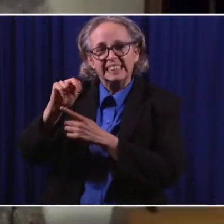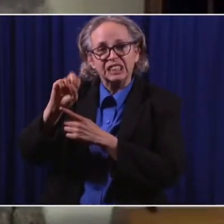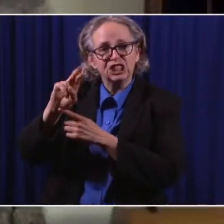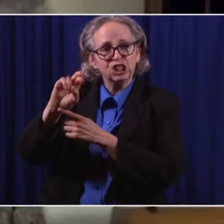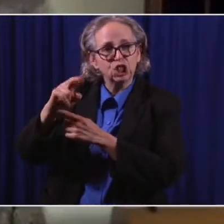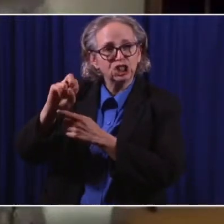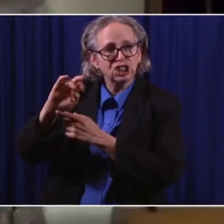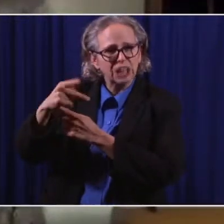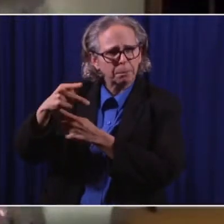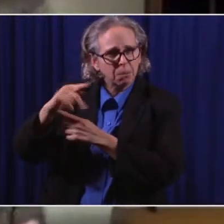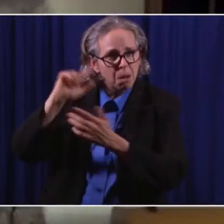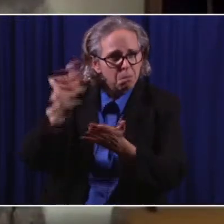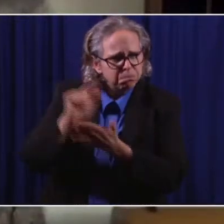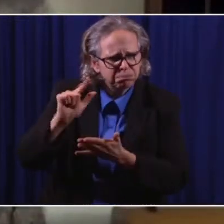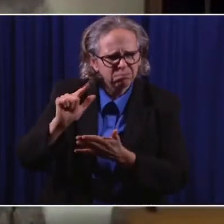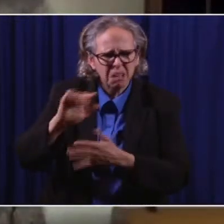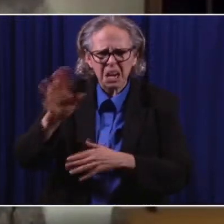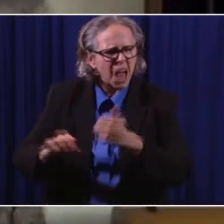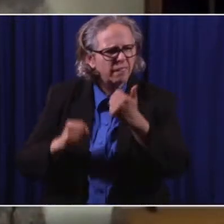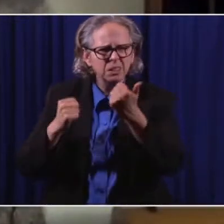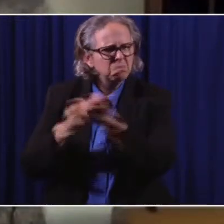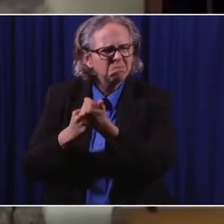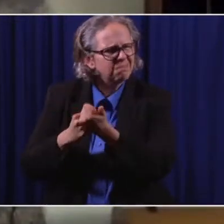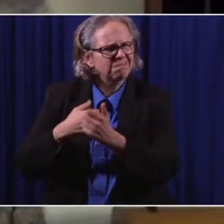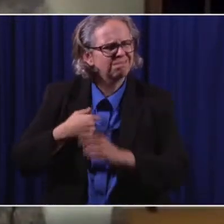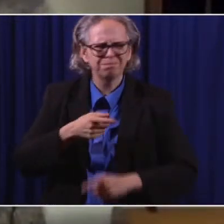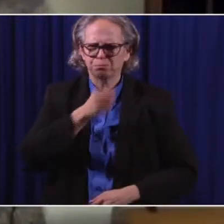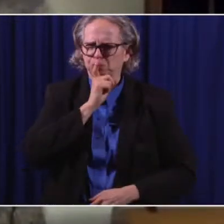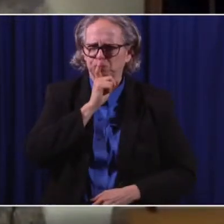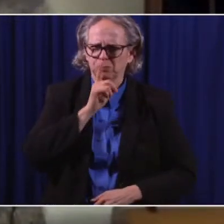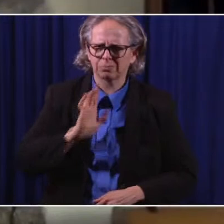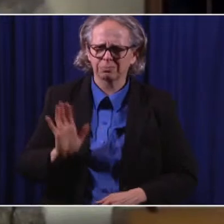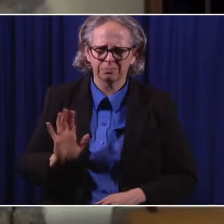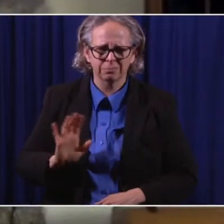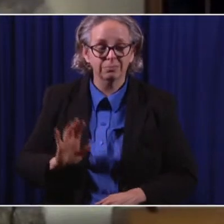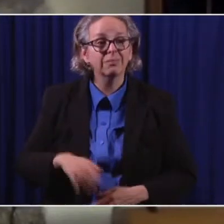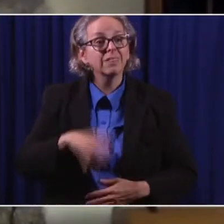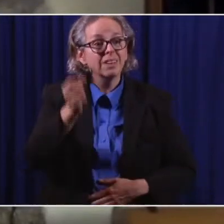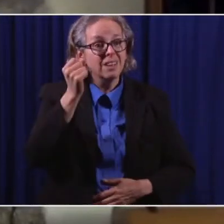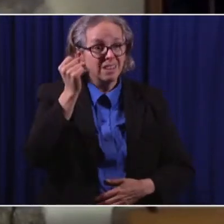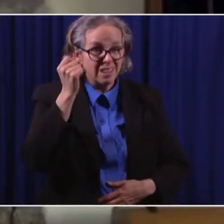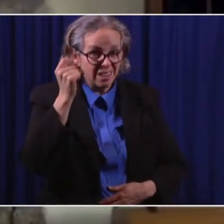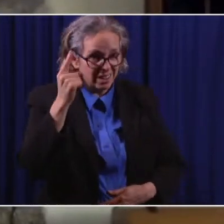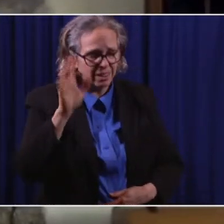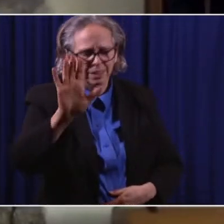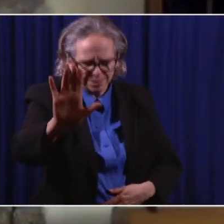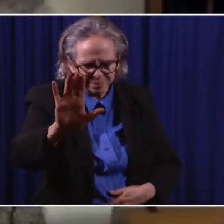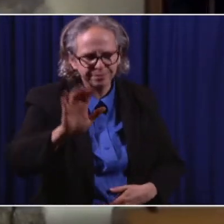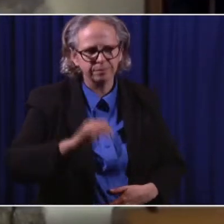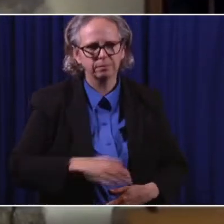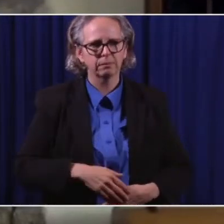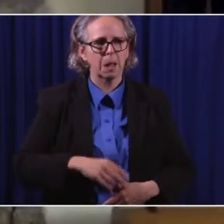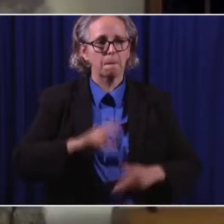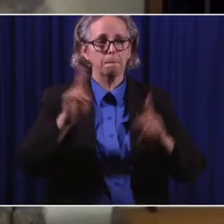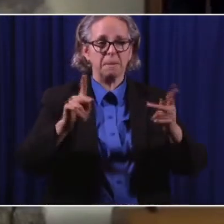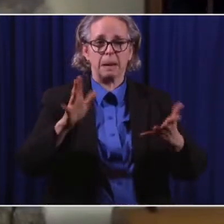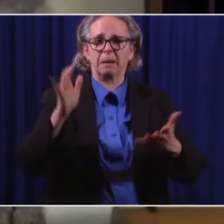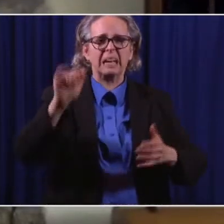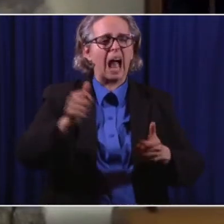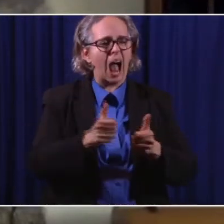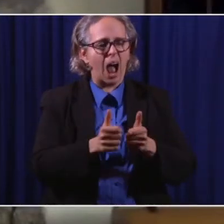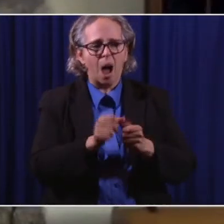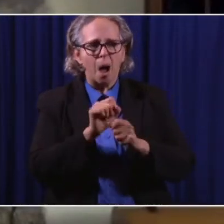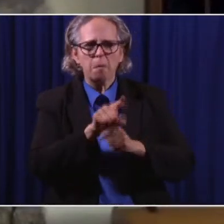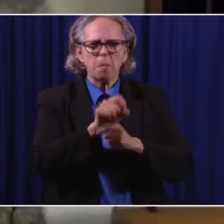Anybody pulling stuff down from, a company pulling something down is not the right thing to